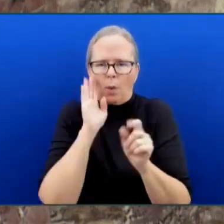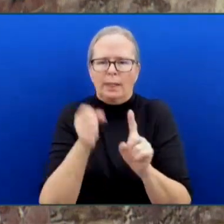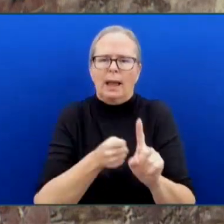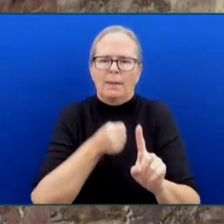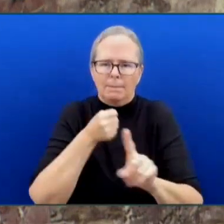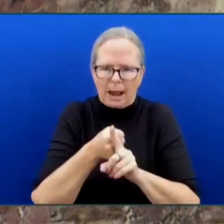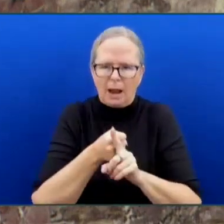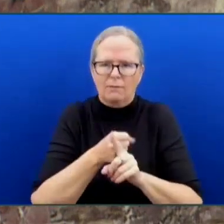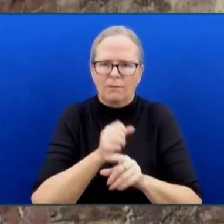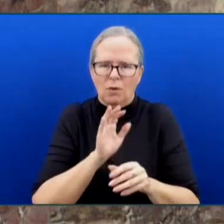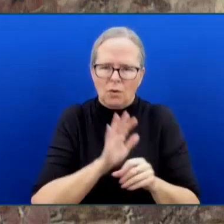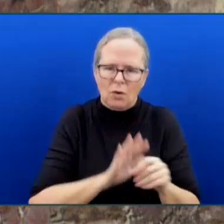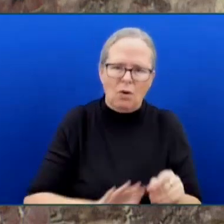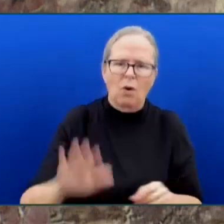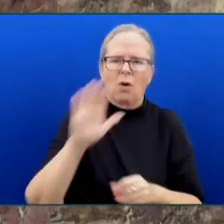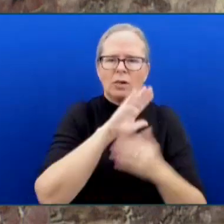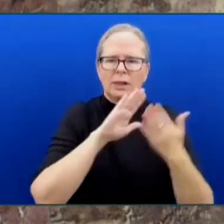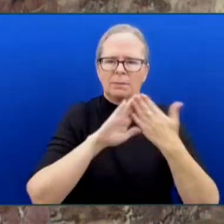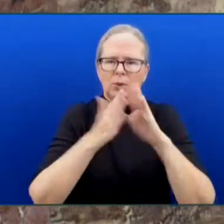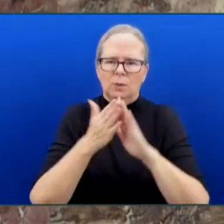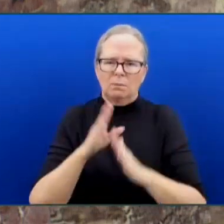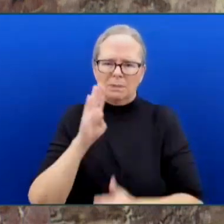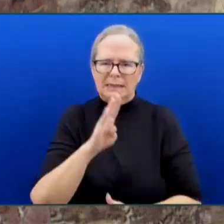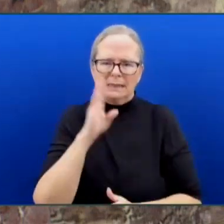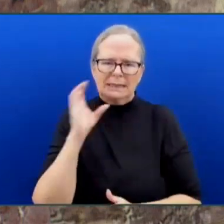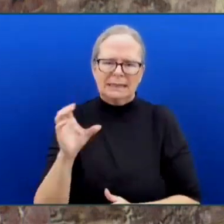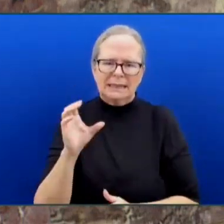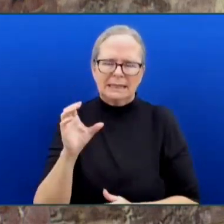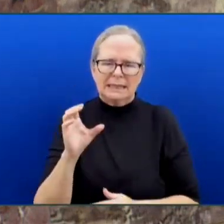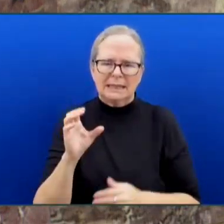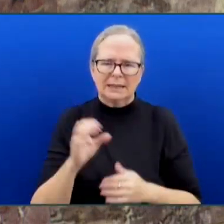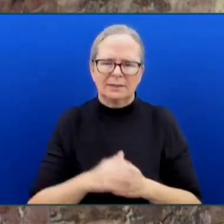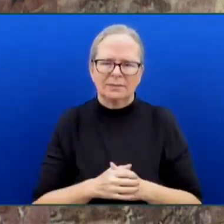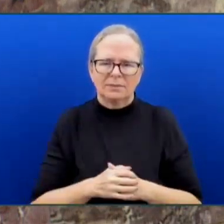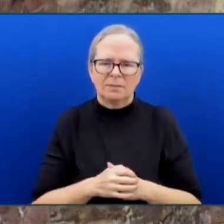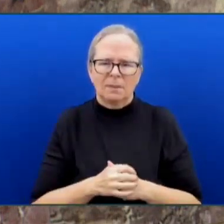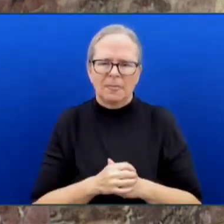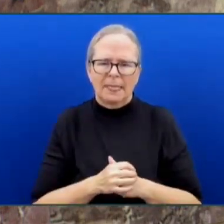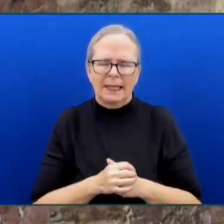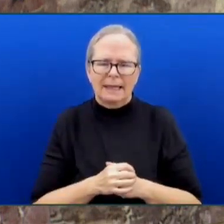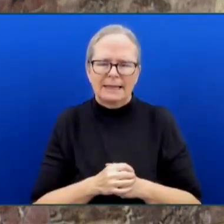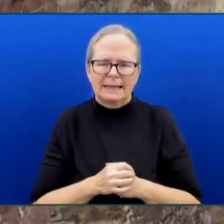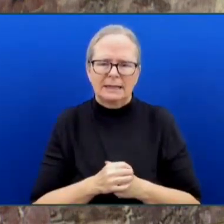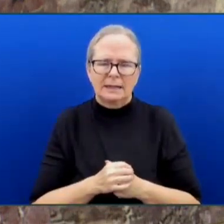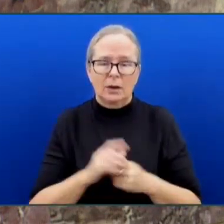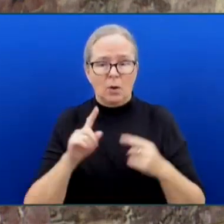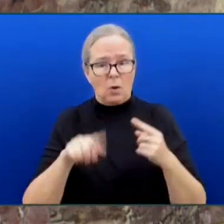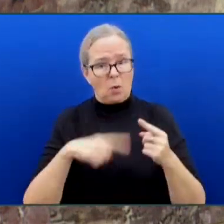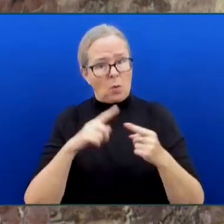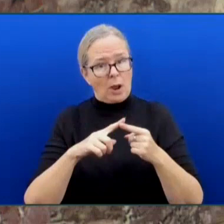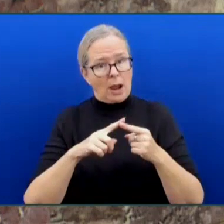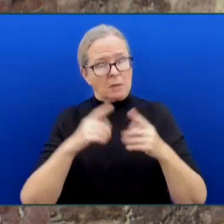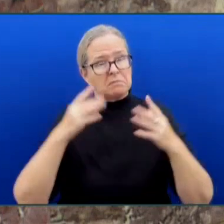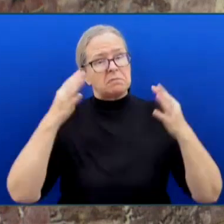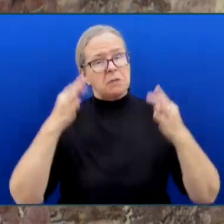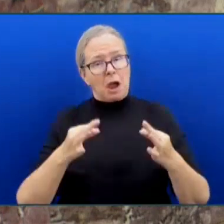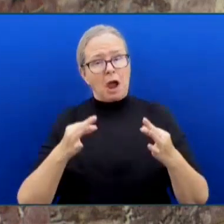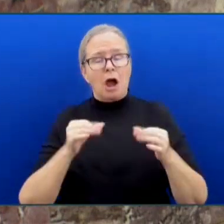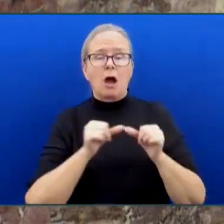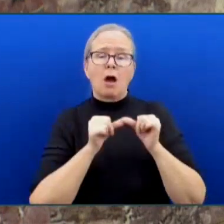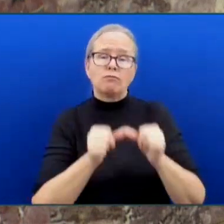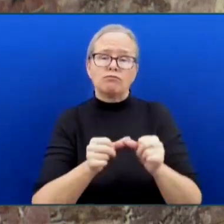member that when the decision was made to move to continue with the Surrey Police Service, I heard from communities right across this